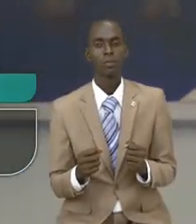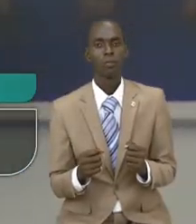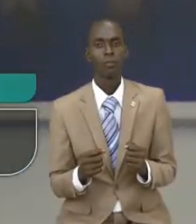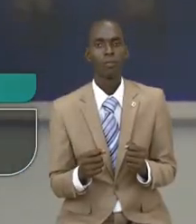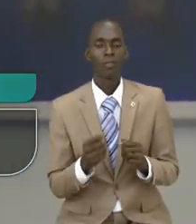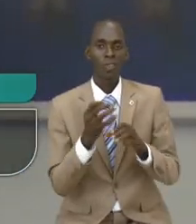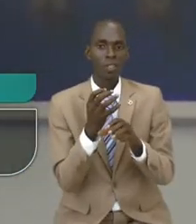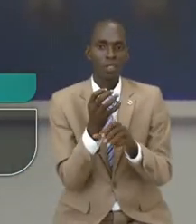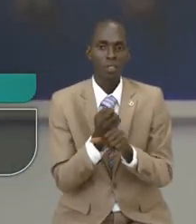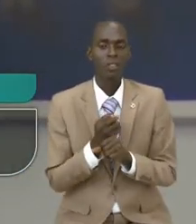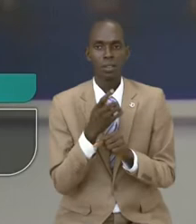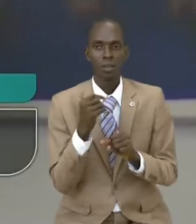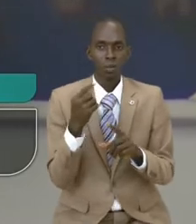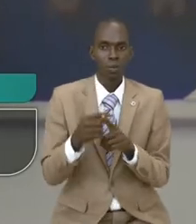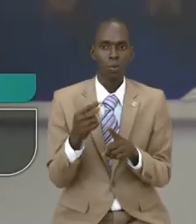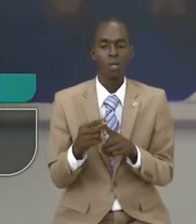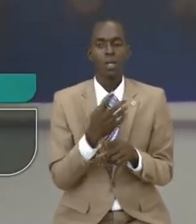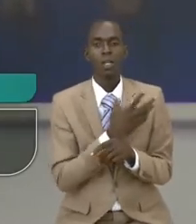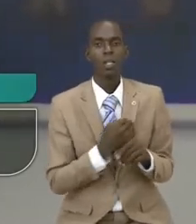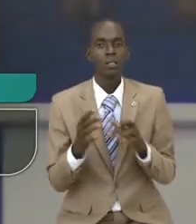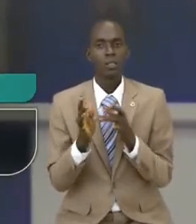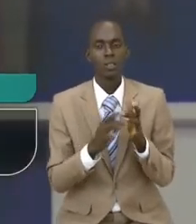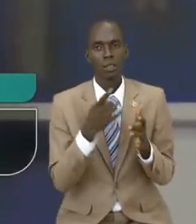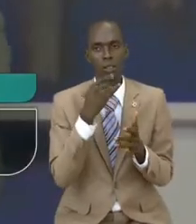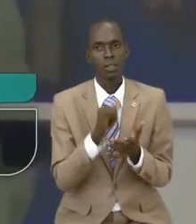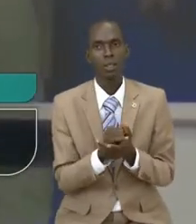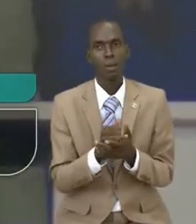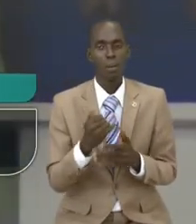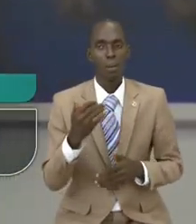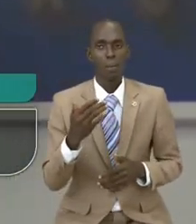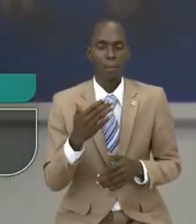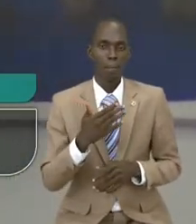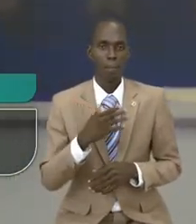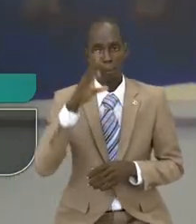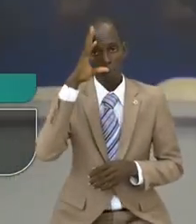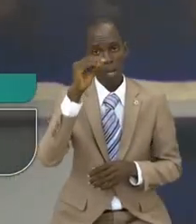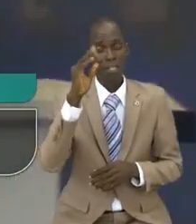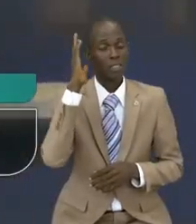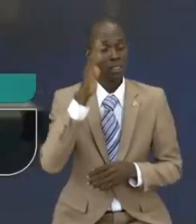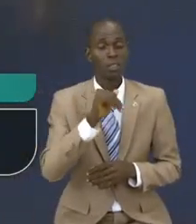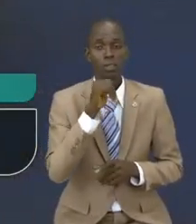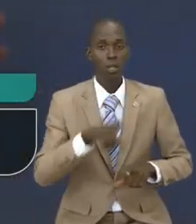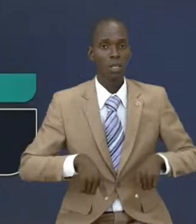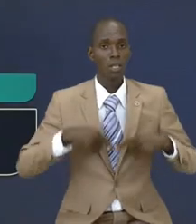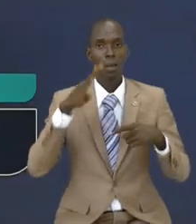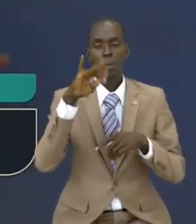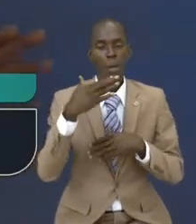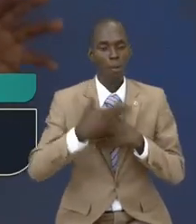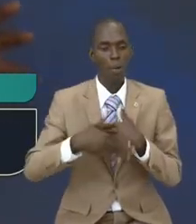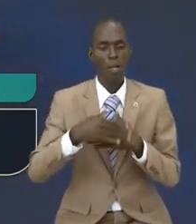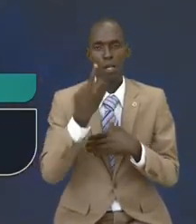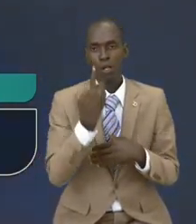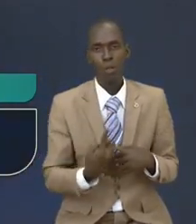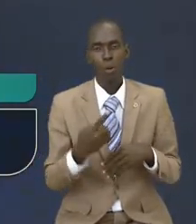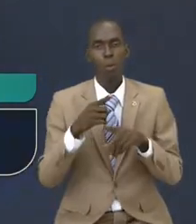the word. And Jesus said, man shall not live by bread alone, but by